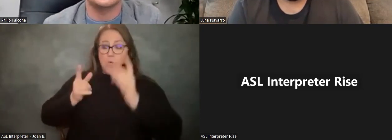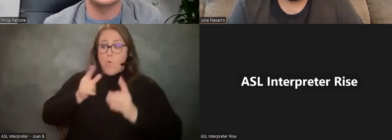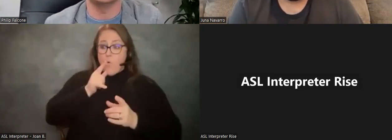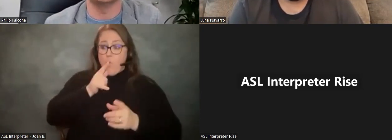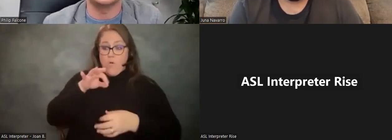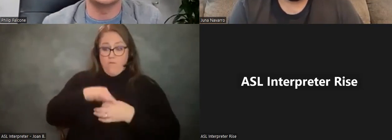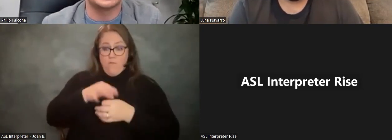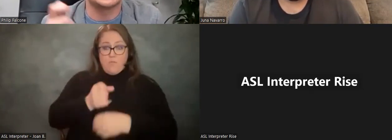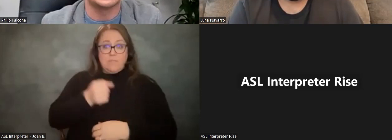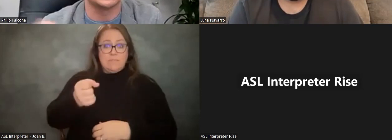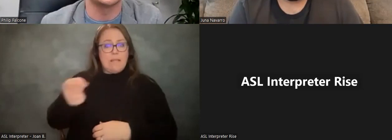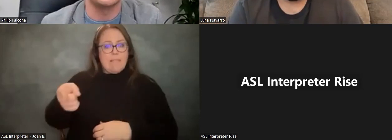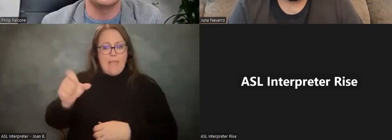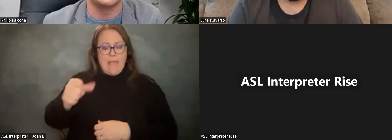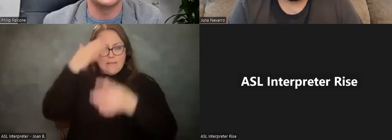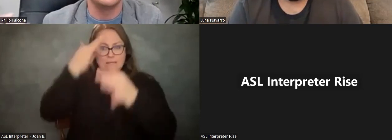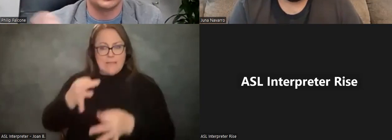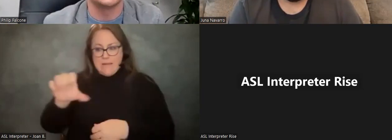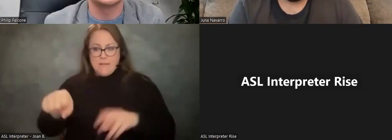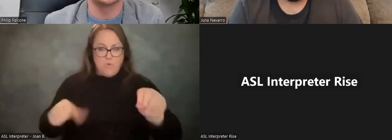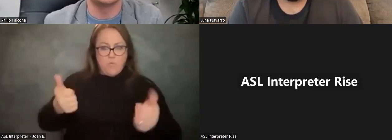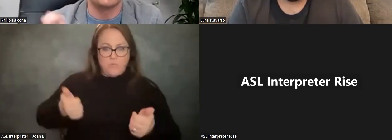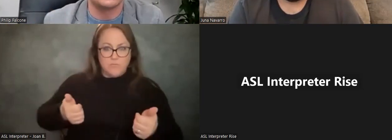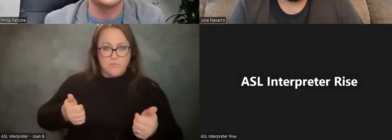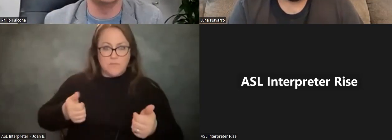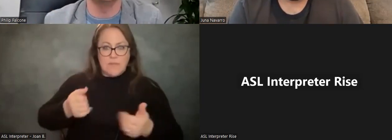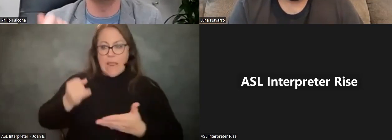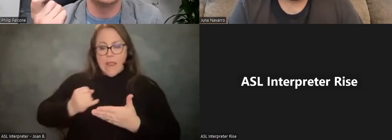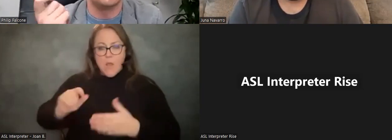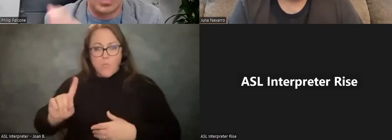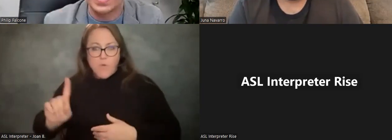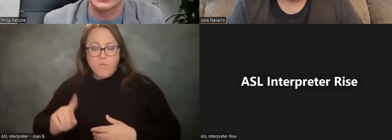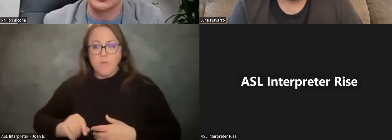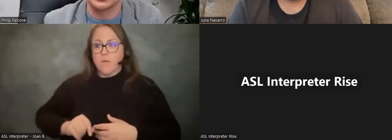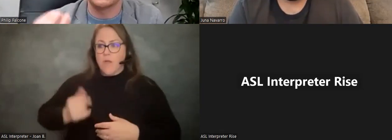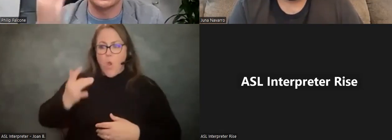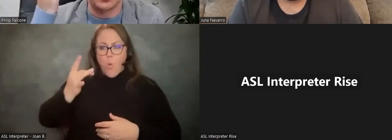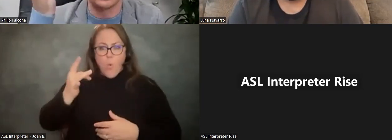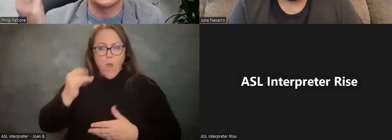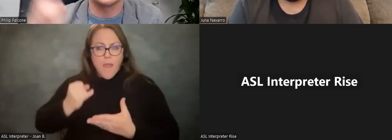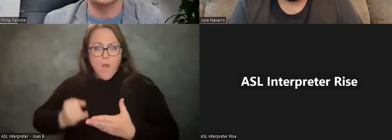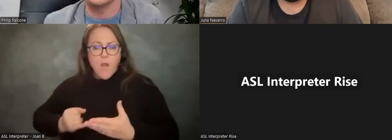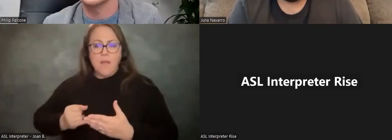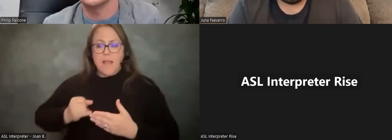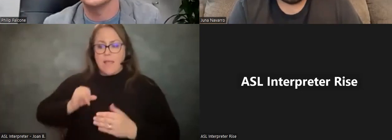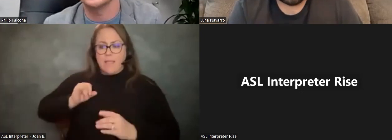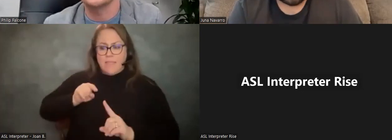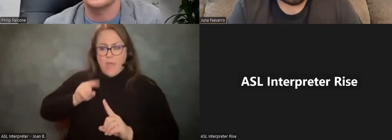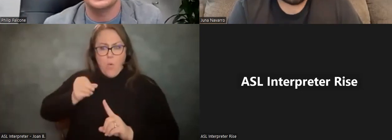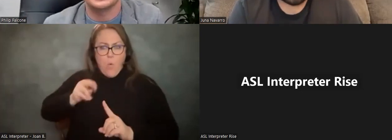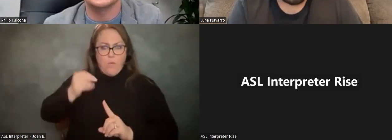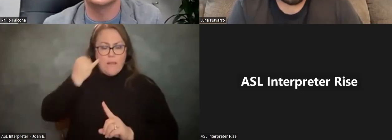have kind of the final say, yes or no, on what goes in a mural, where it goes, why it's going, their own rationale for why it's going